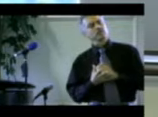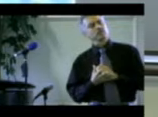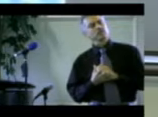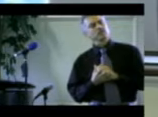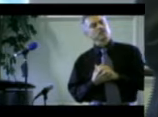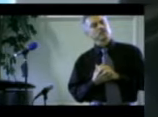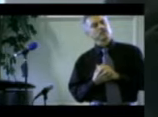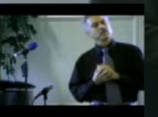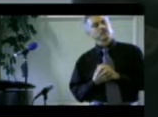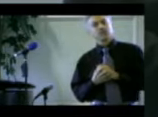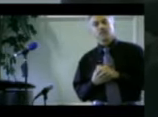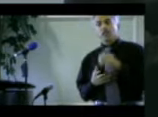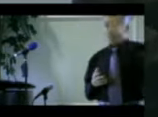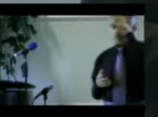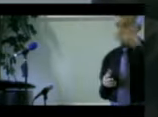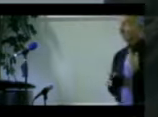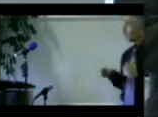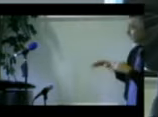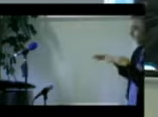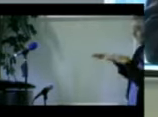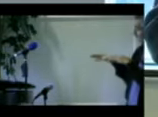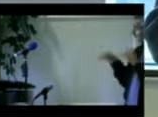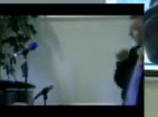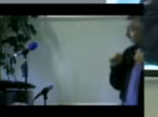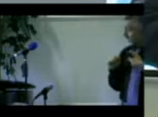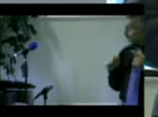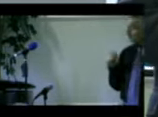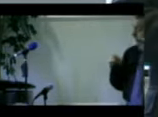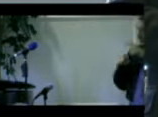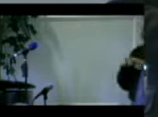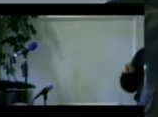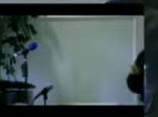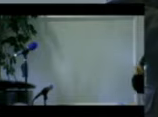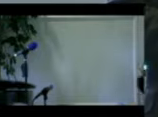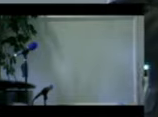country doing some extensive traveling